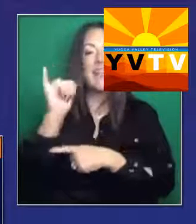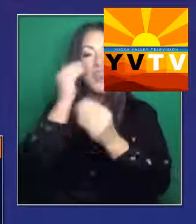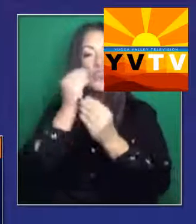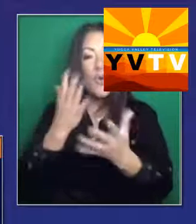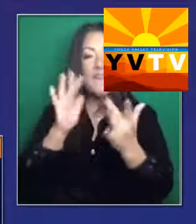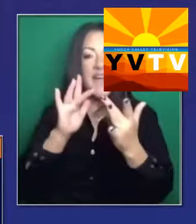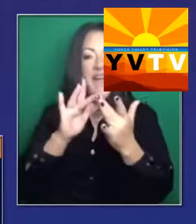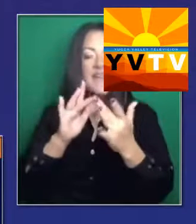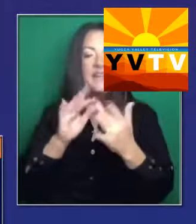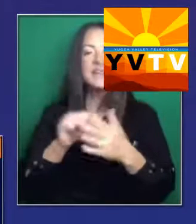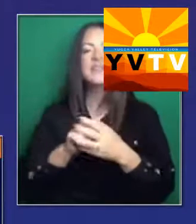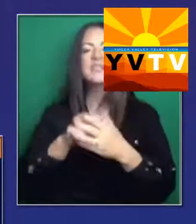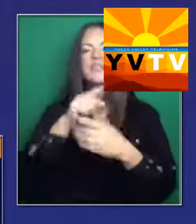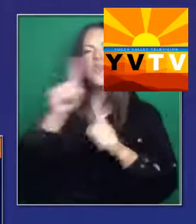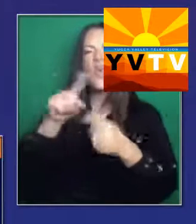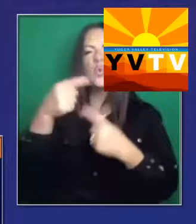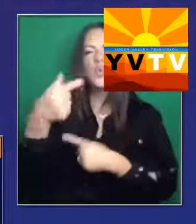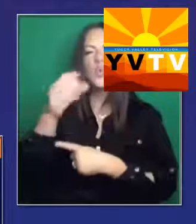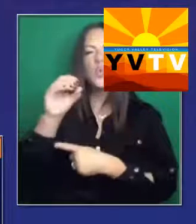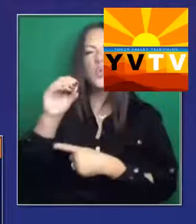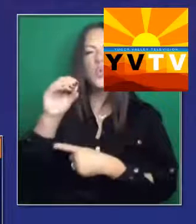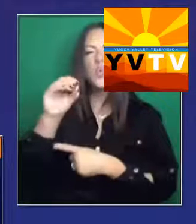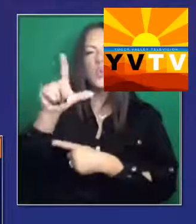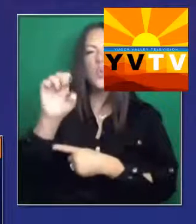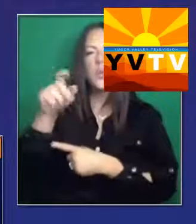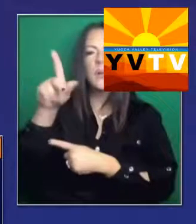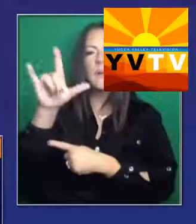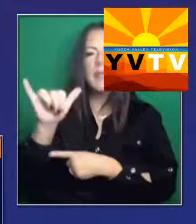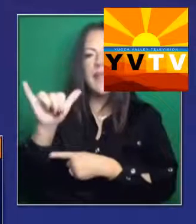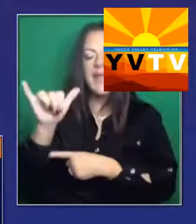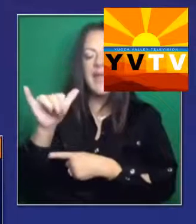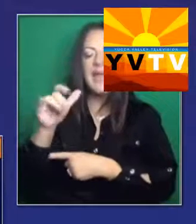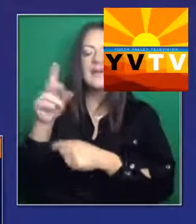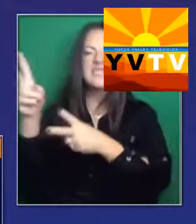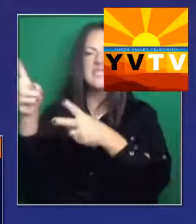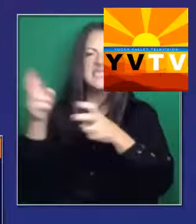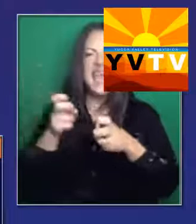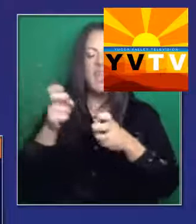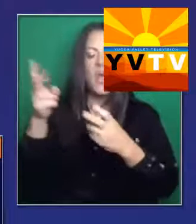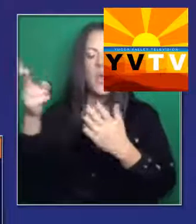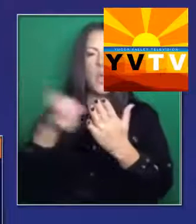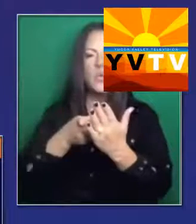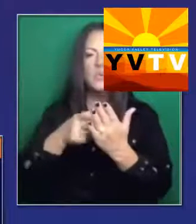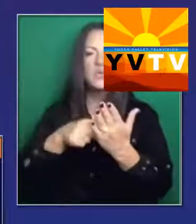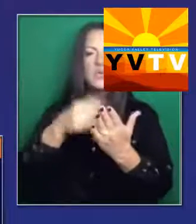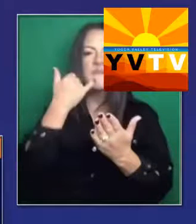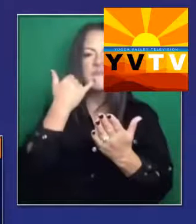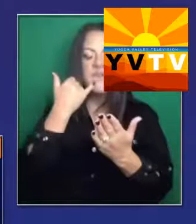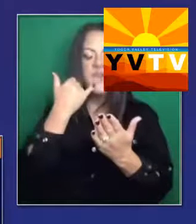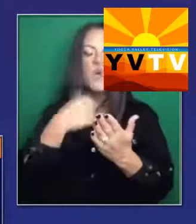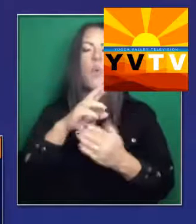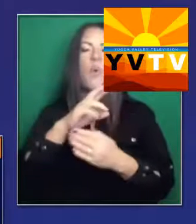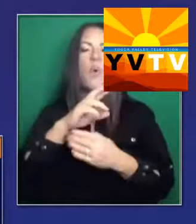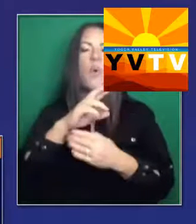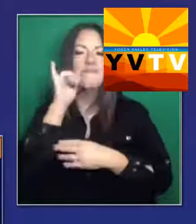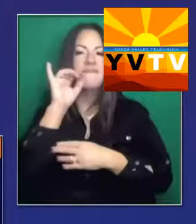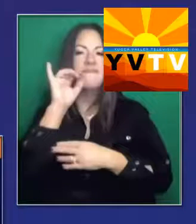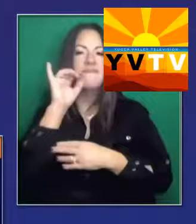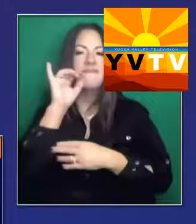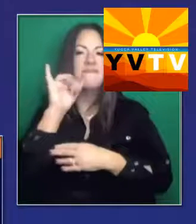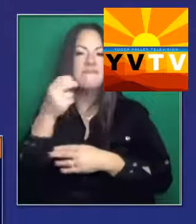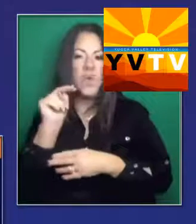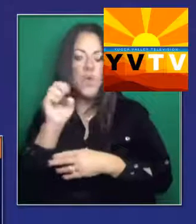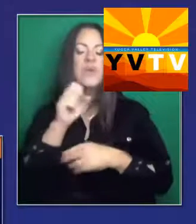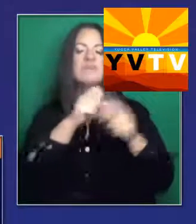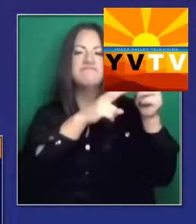easily on Apple. It's a notification. It's opt-in. 8 million people have opted in, added to the phone. It's